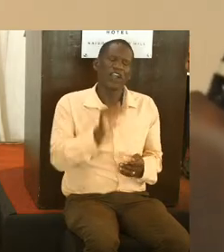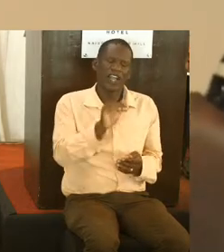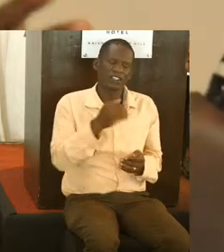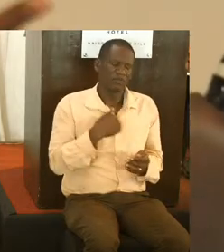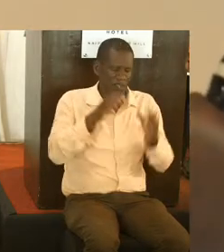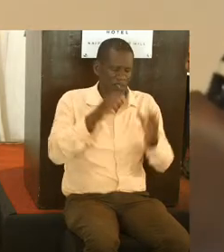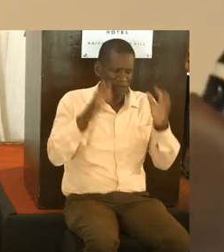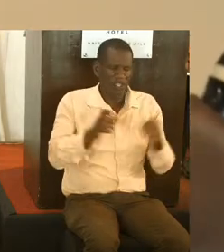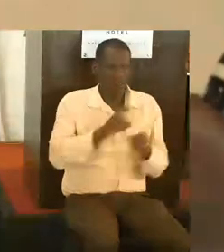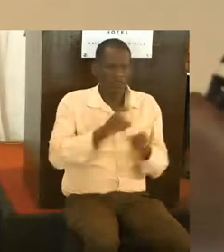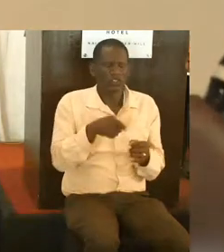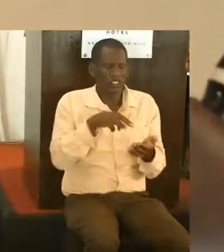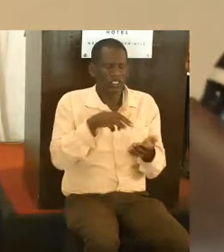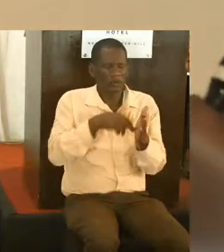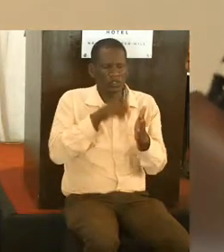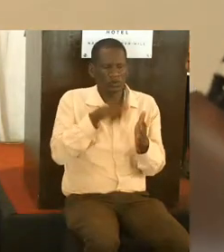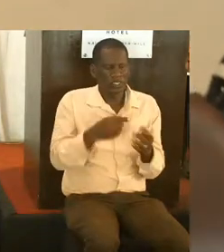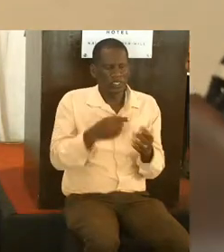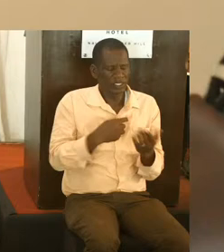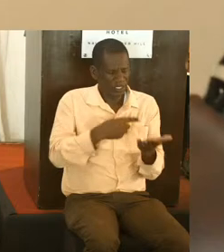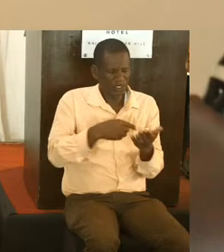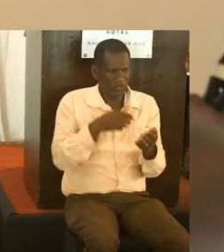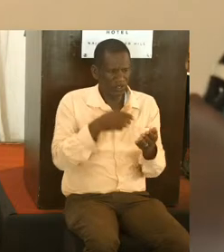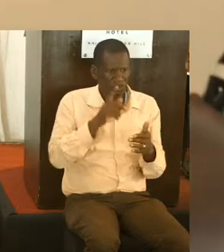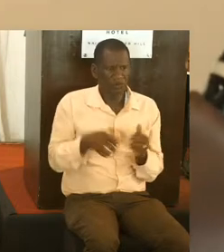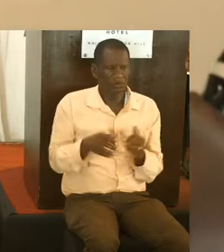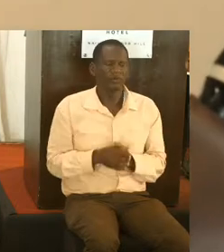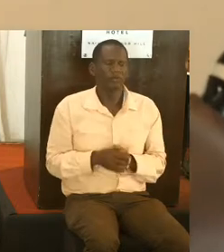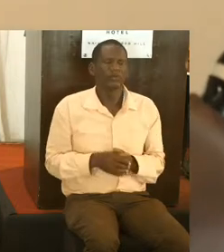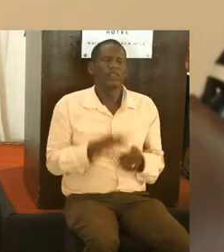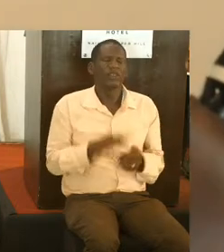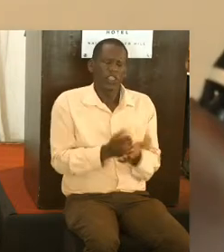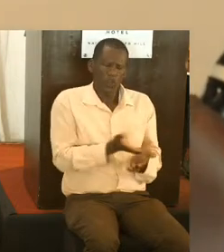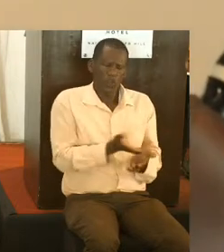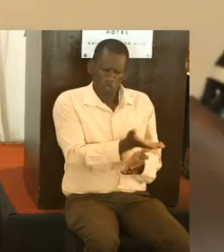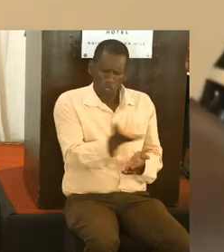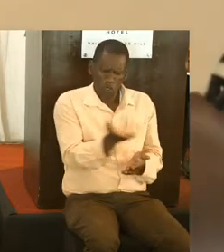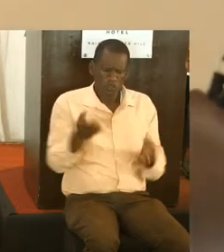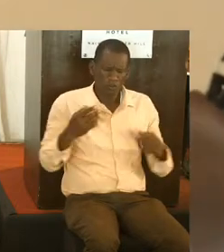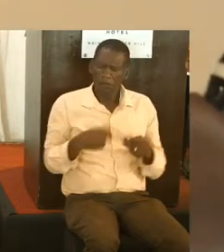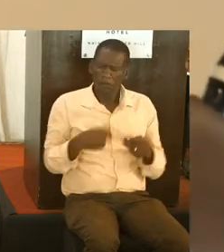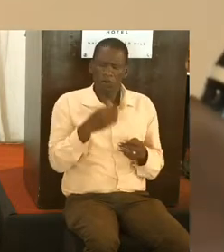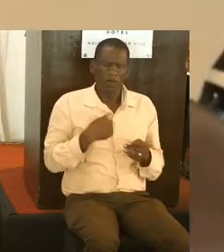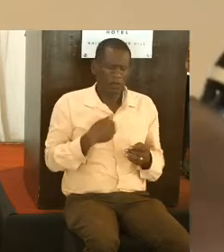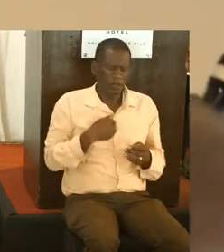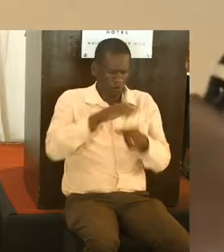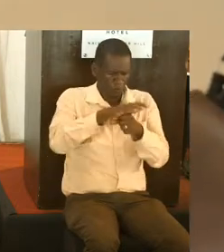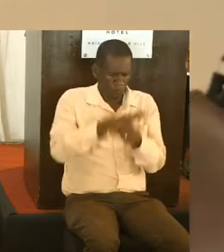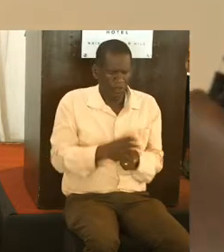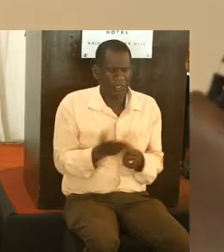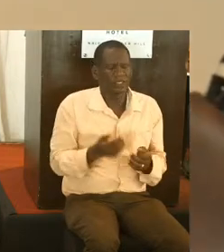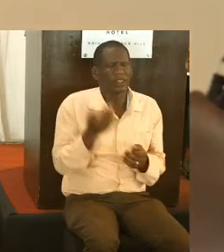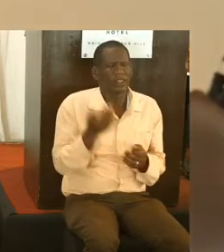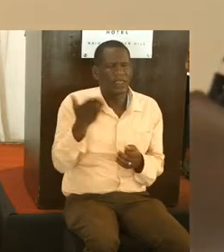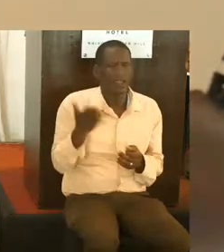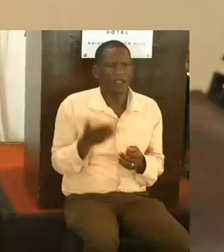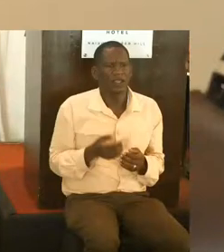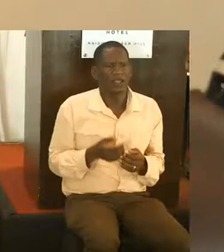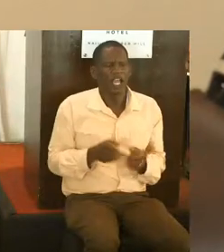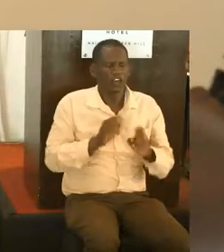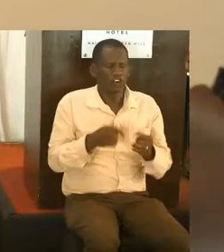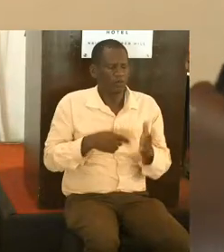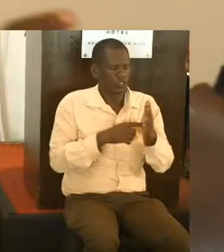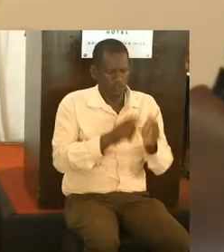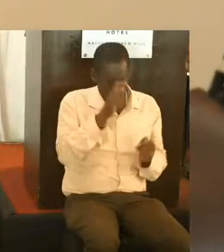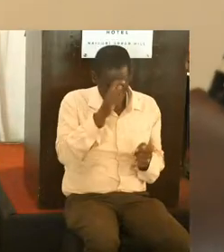now what does that mean to this discussion that those people who have been dehumanized out there